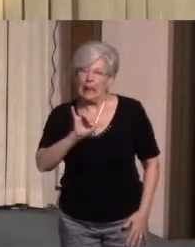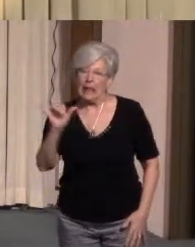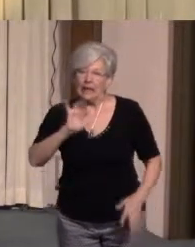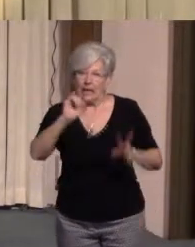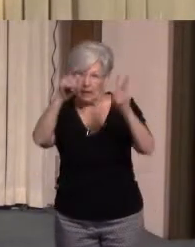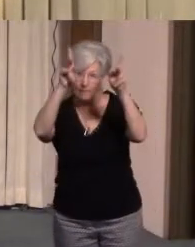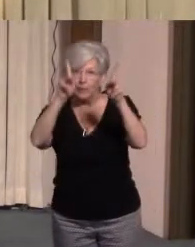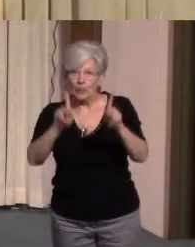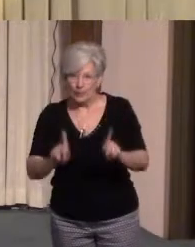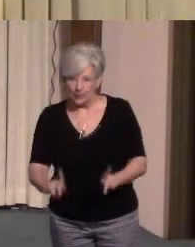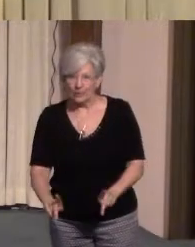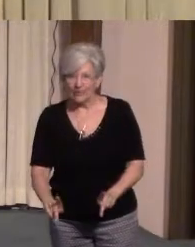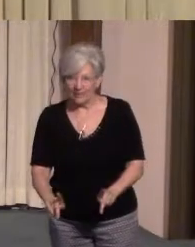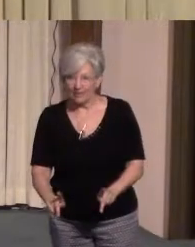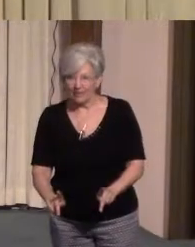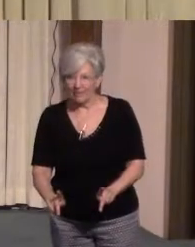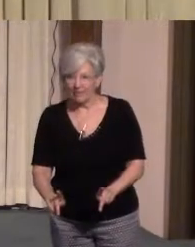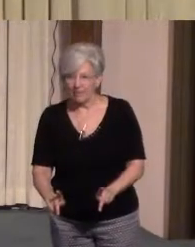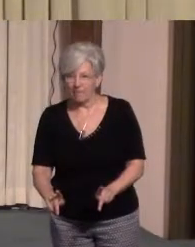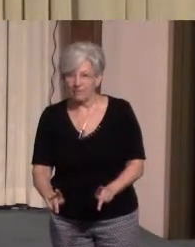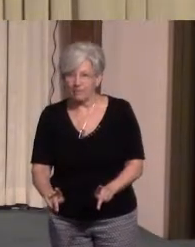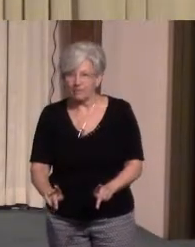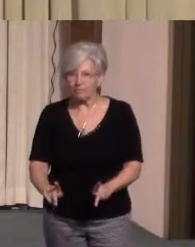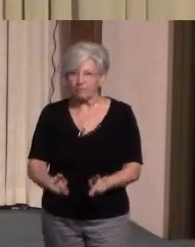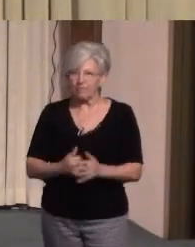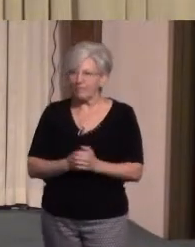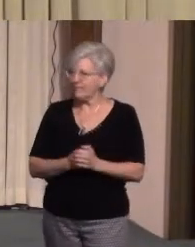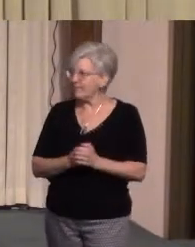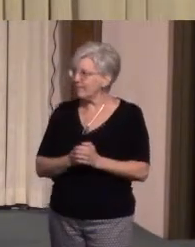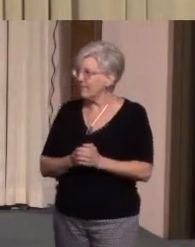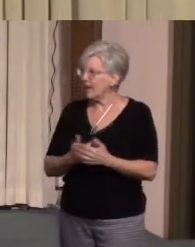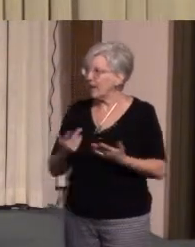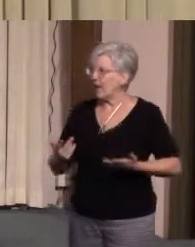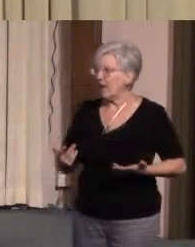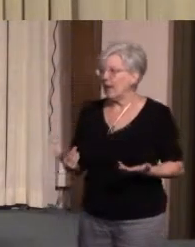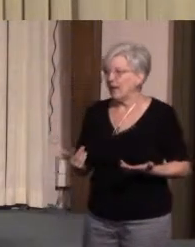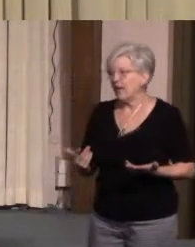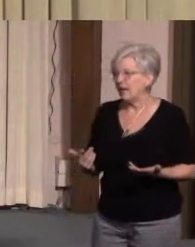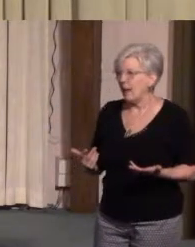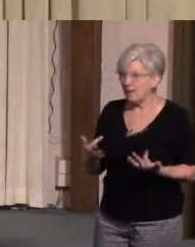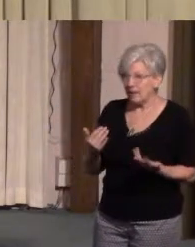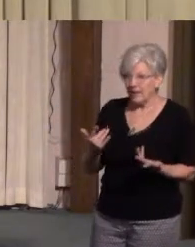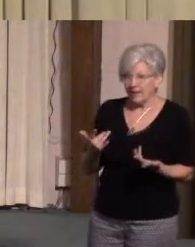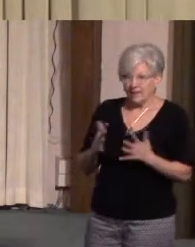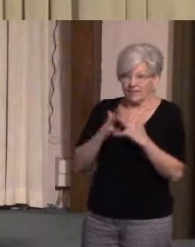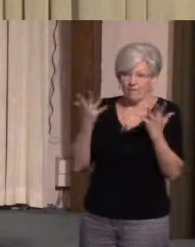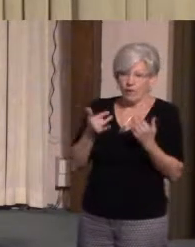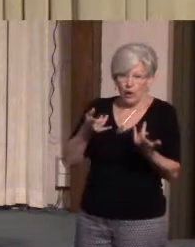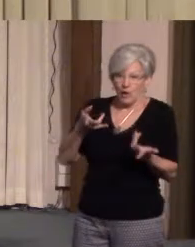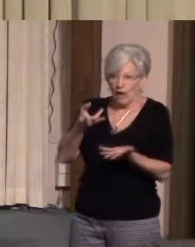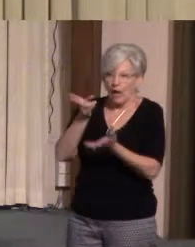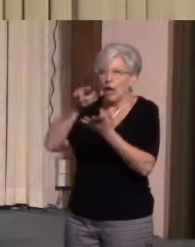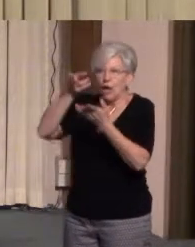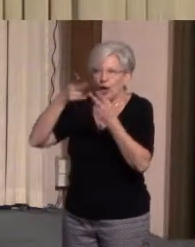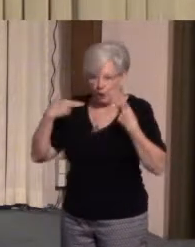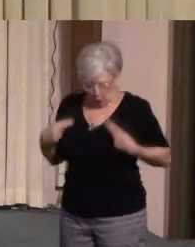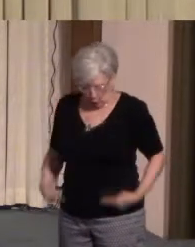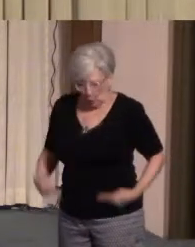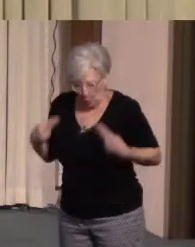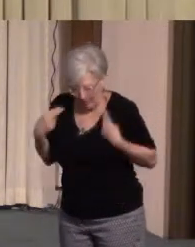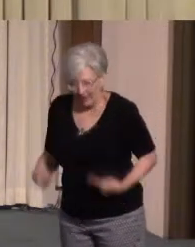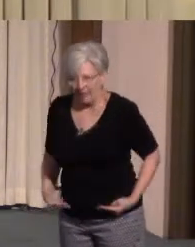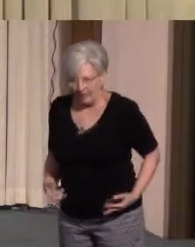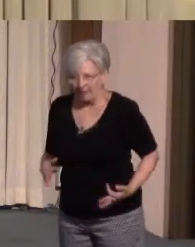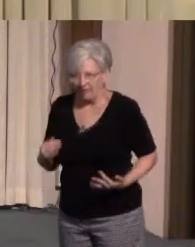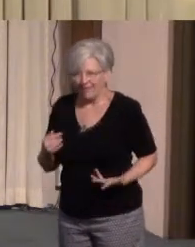who is anthropomorphic, which means like a human, right, because those are very human things, right? I